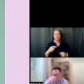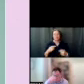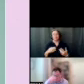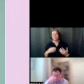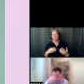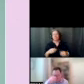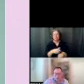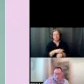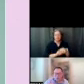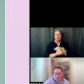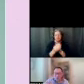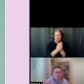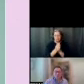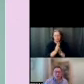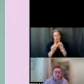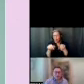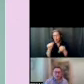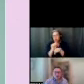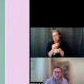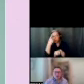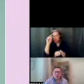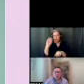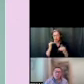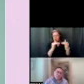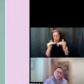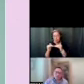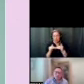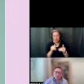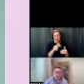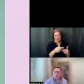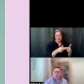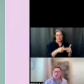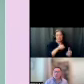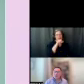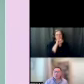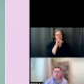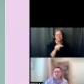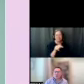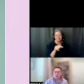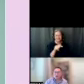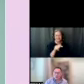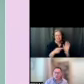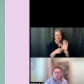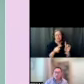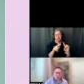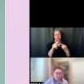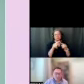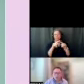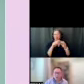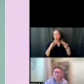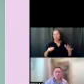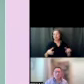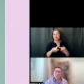I love this slide just because it illustrates the different ways that we can find our voice, that we